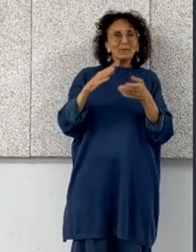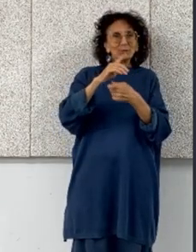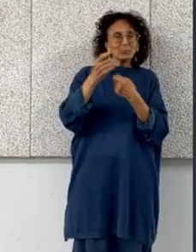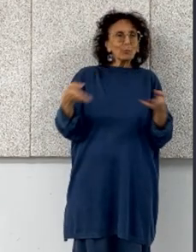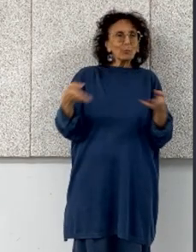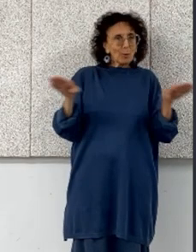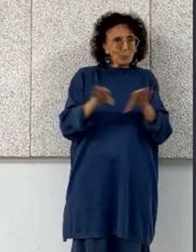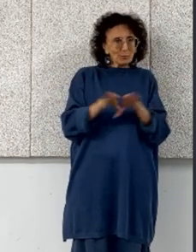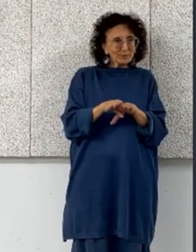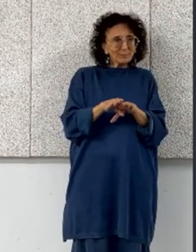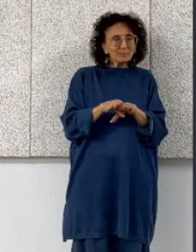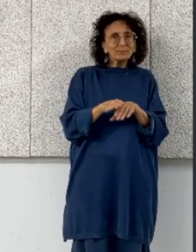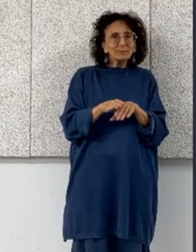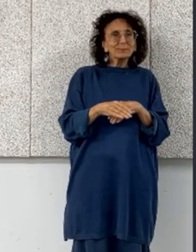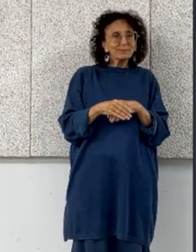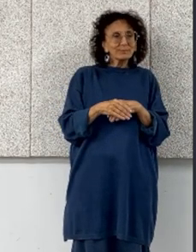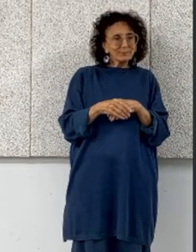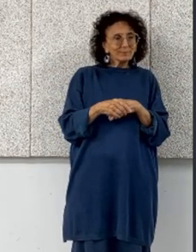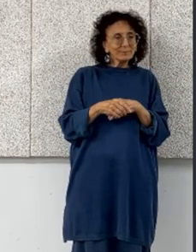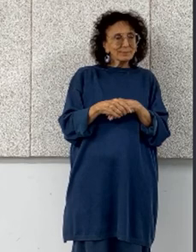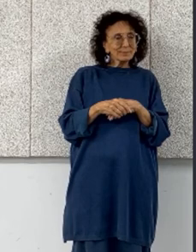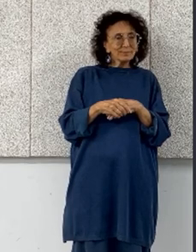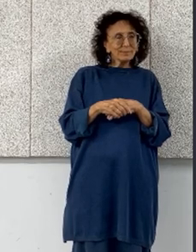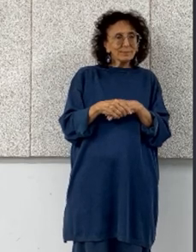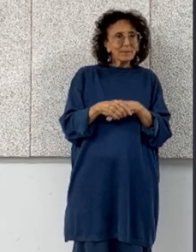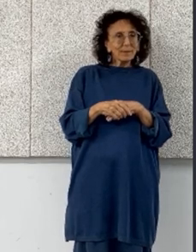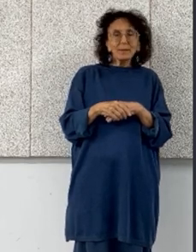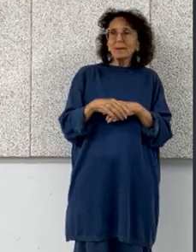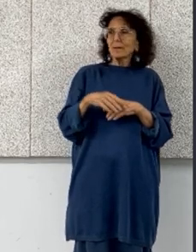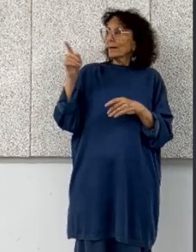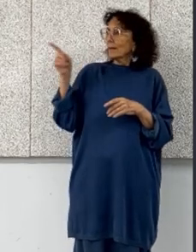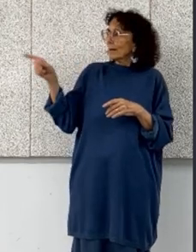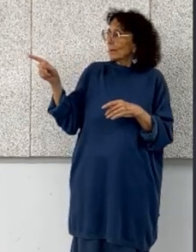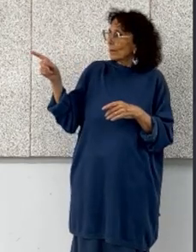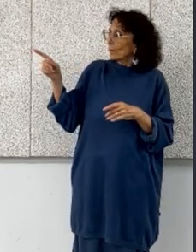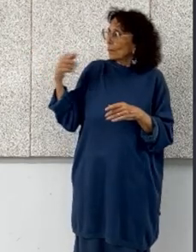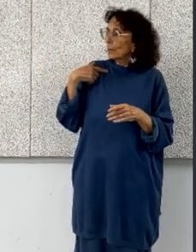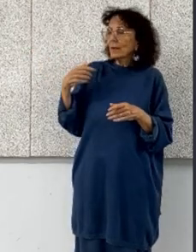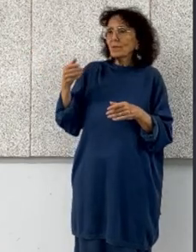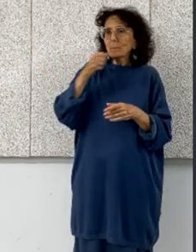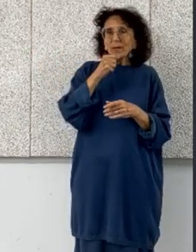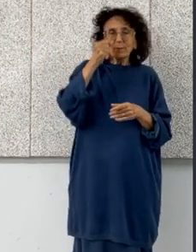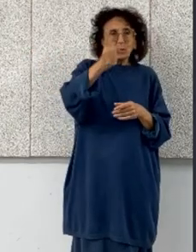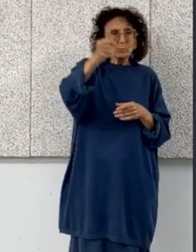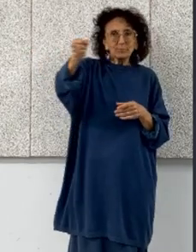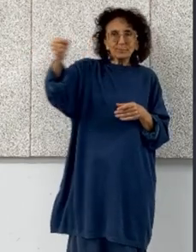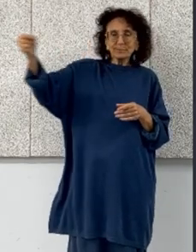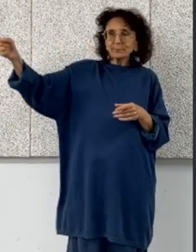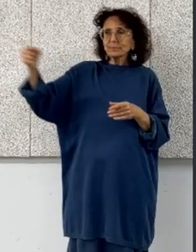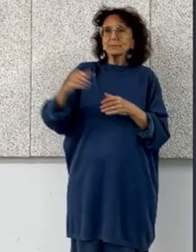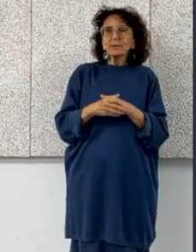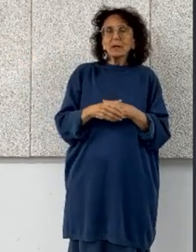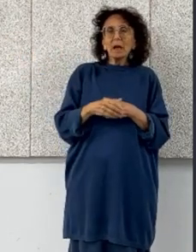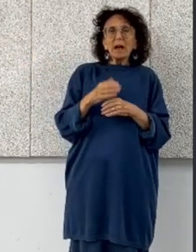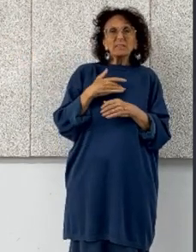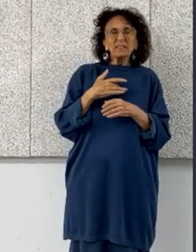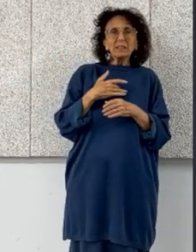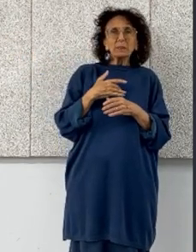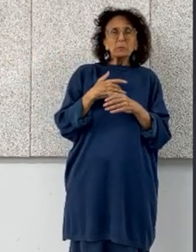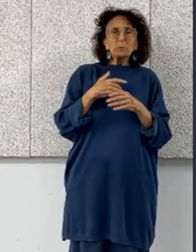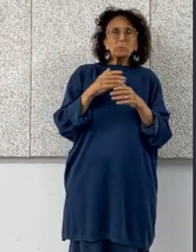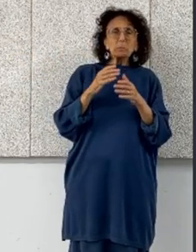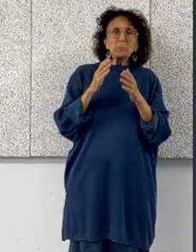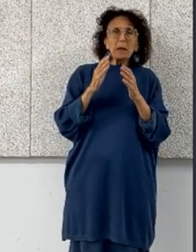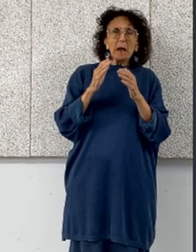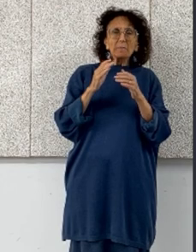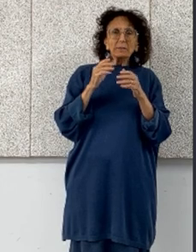this. Nikki's going to help and pass a mic. I think that means we've probably got two questions in us. So